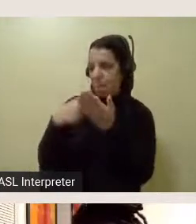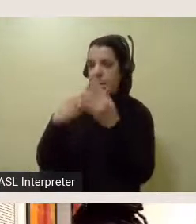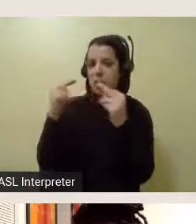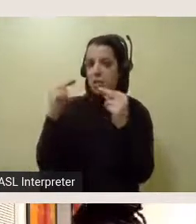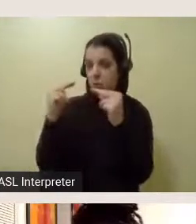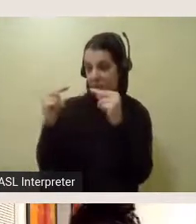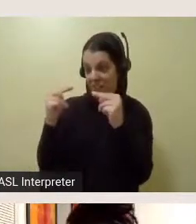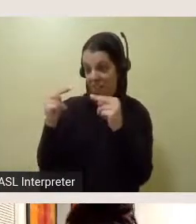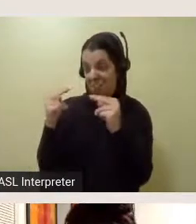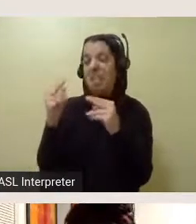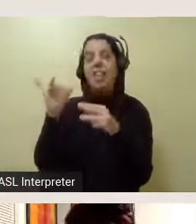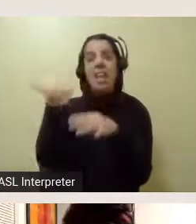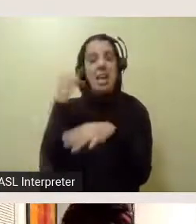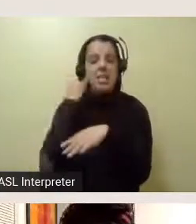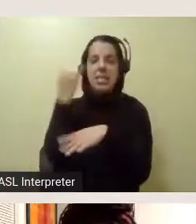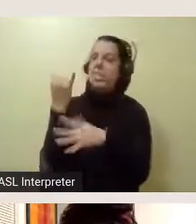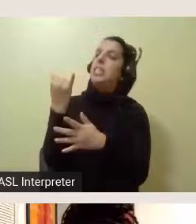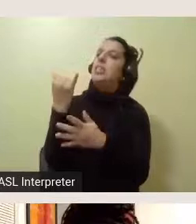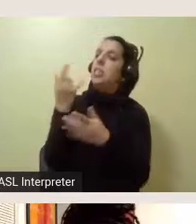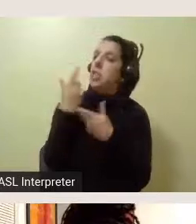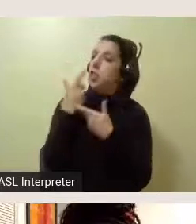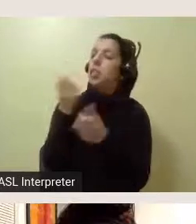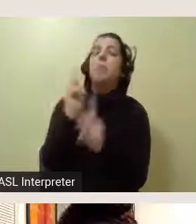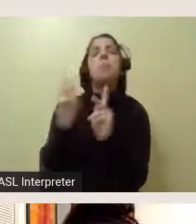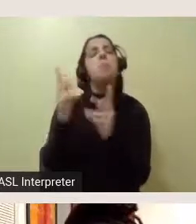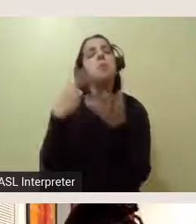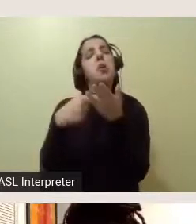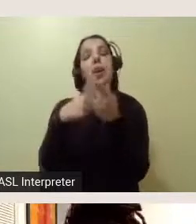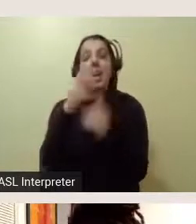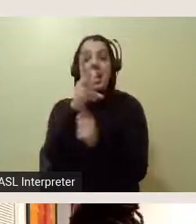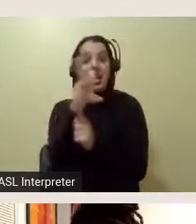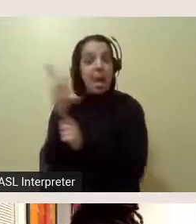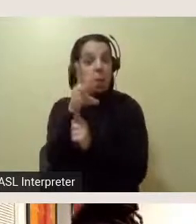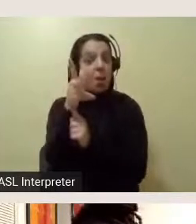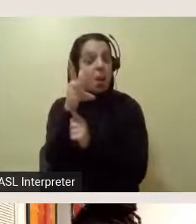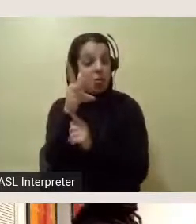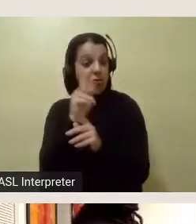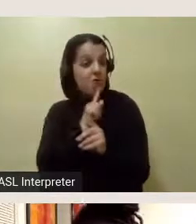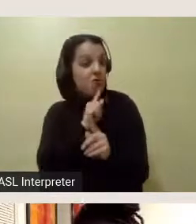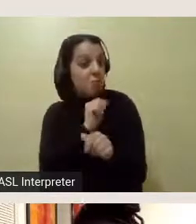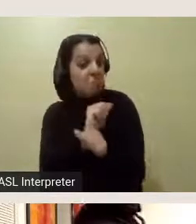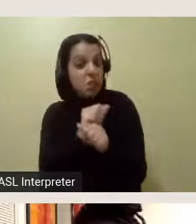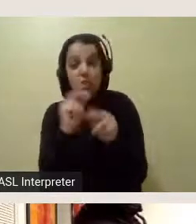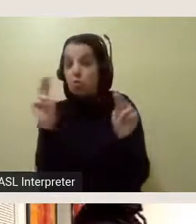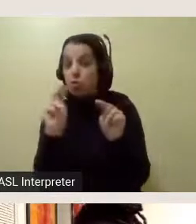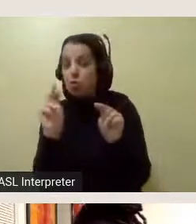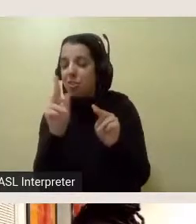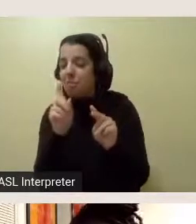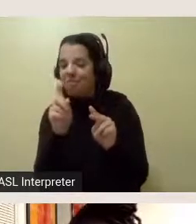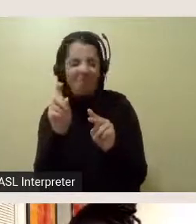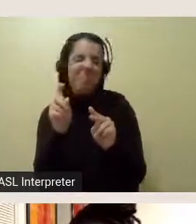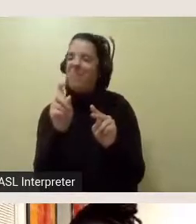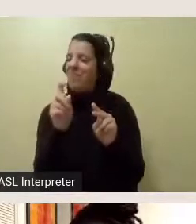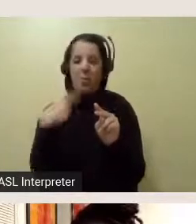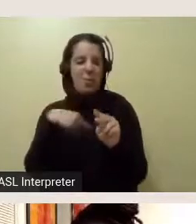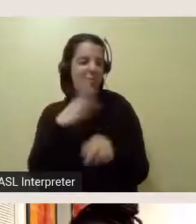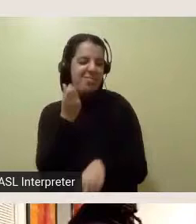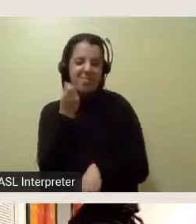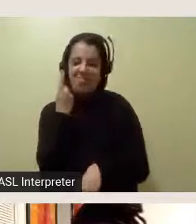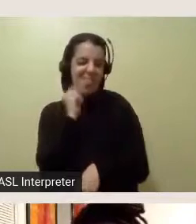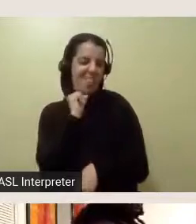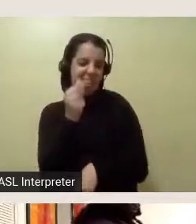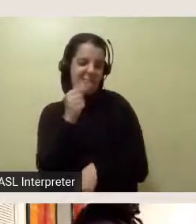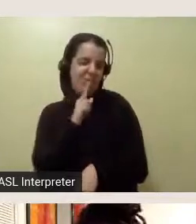would suggest that the camera is somehow a neutral tool, but we all know, of course, that you know, is far from reality. And in